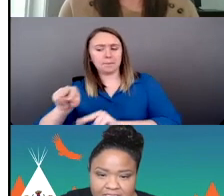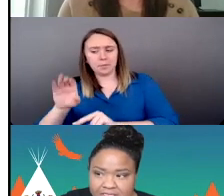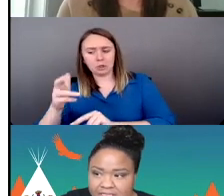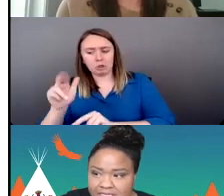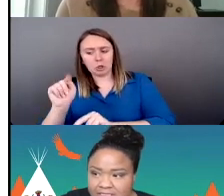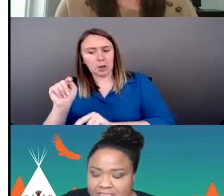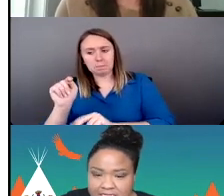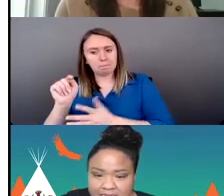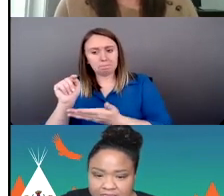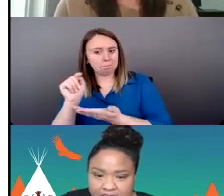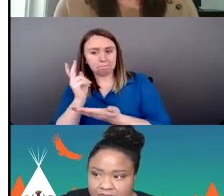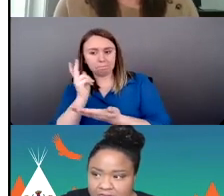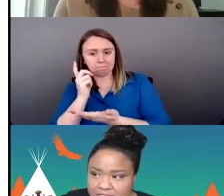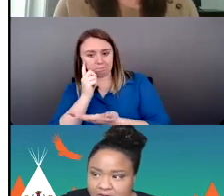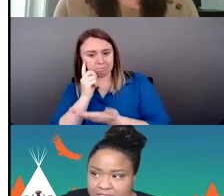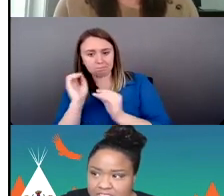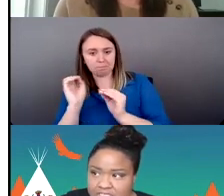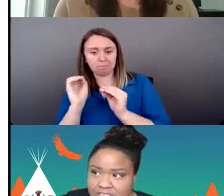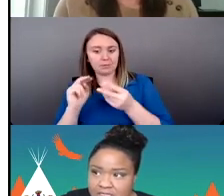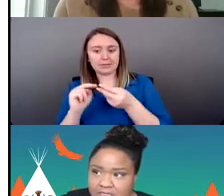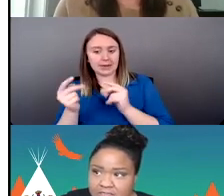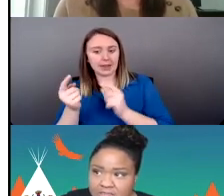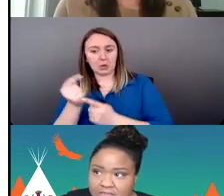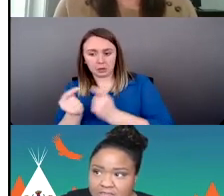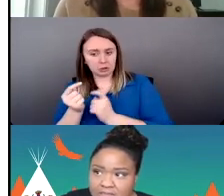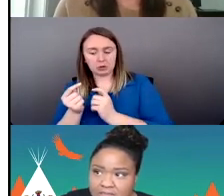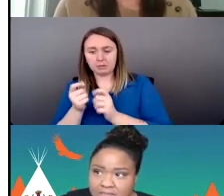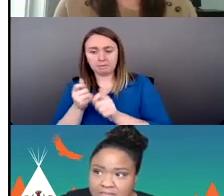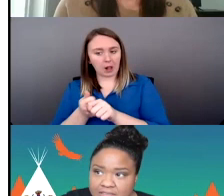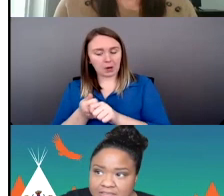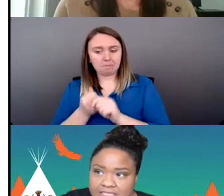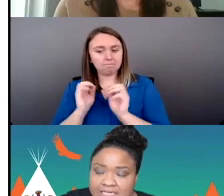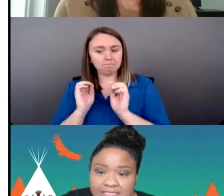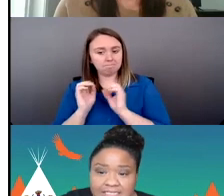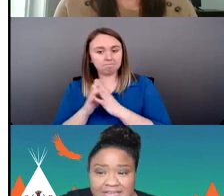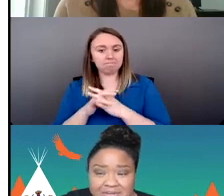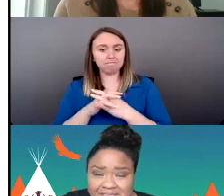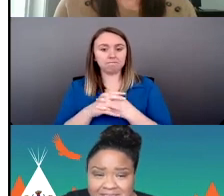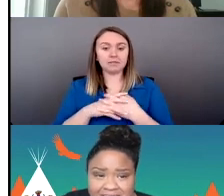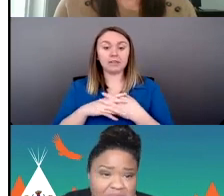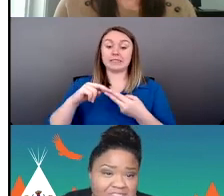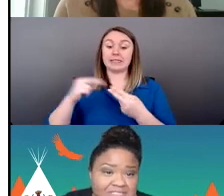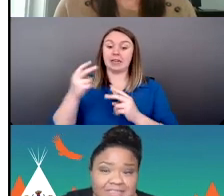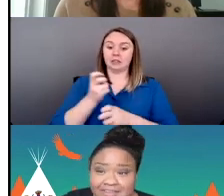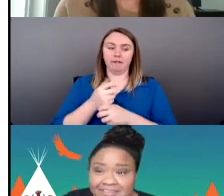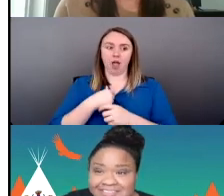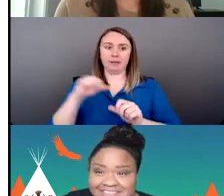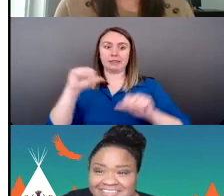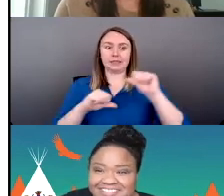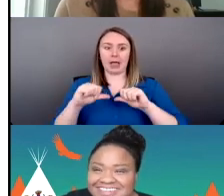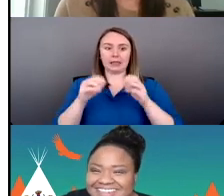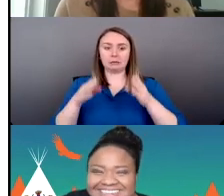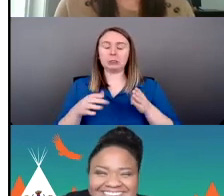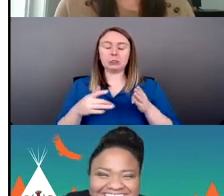think any DNA follow-ups, any questions on DNA is heavy. I'm not a science person at all.